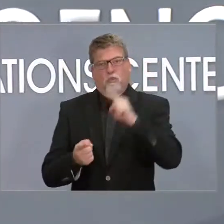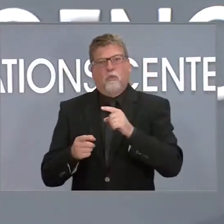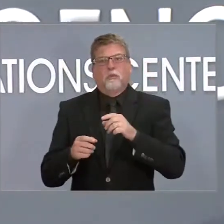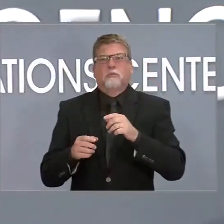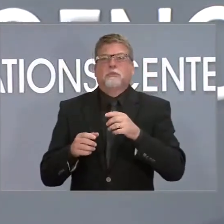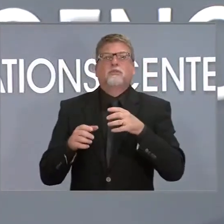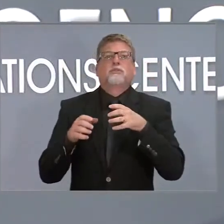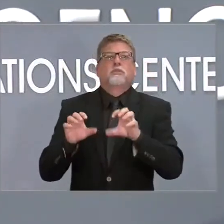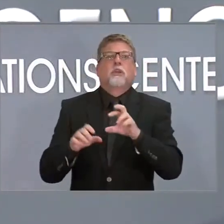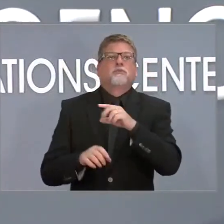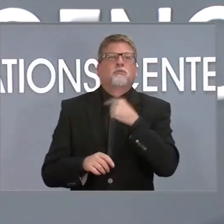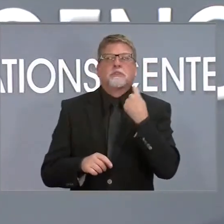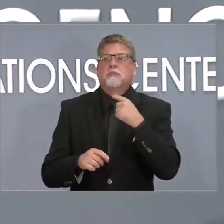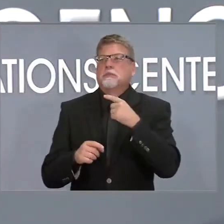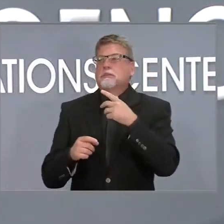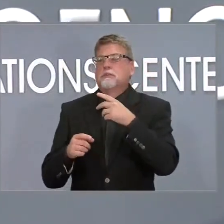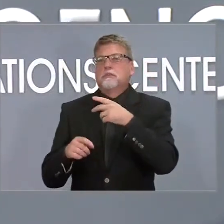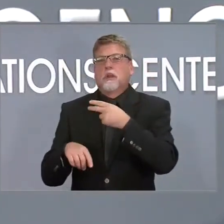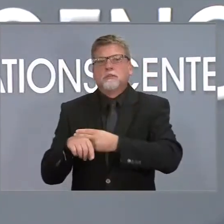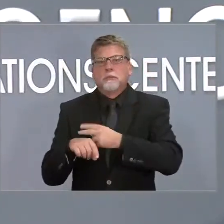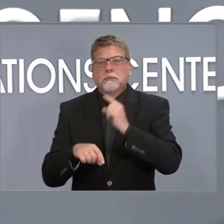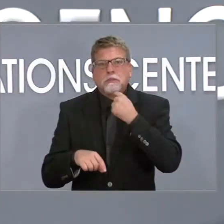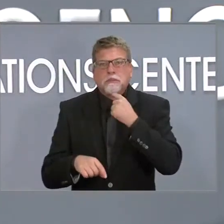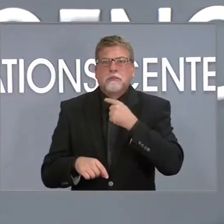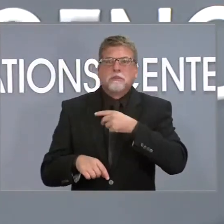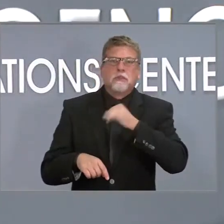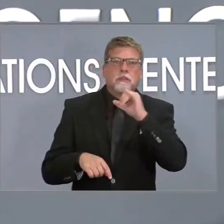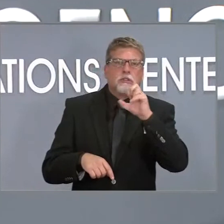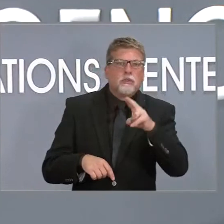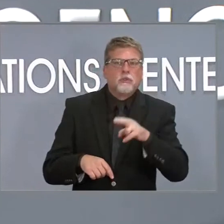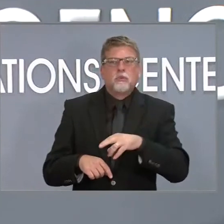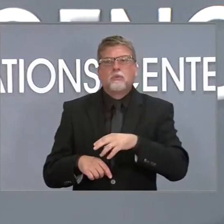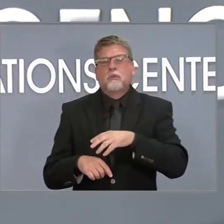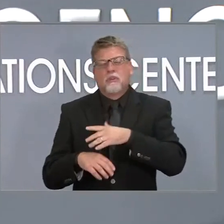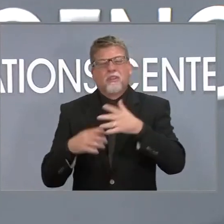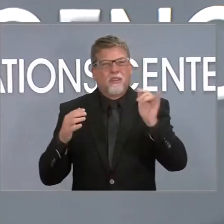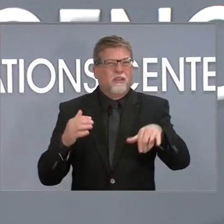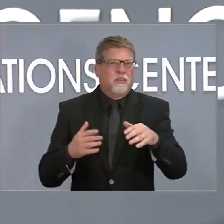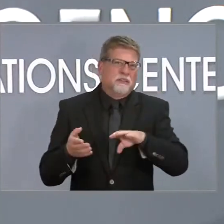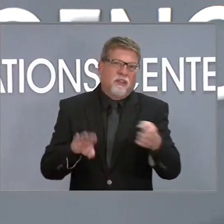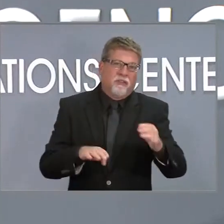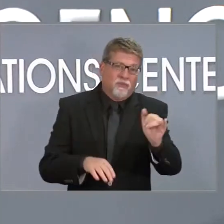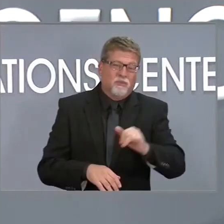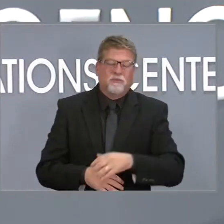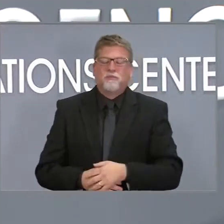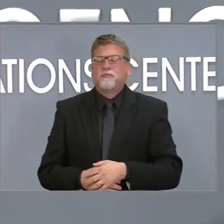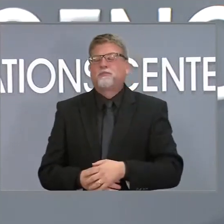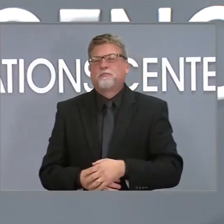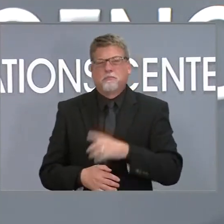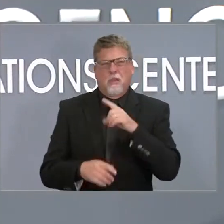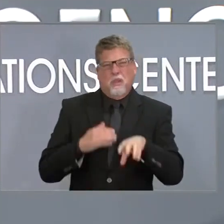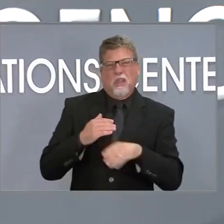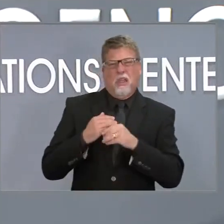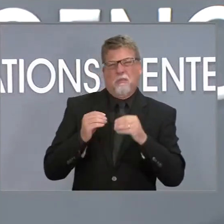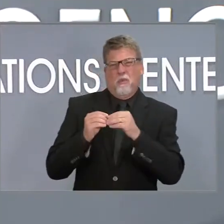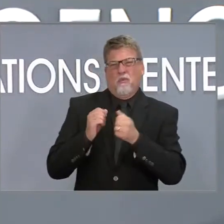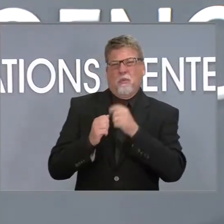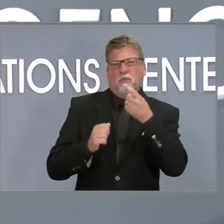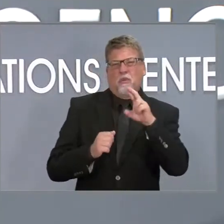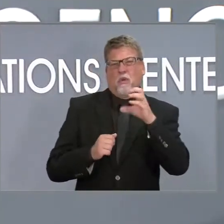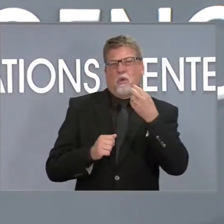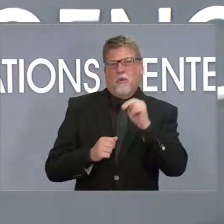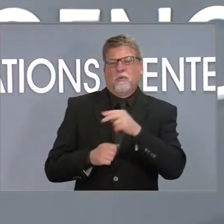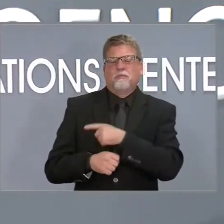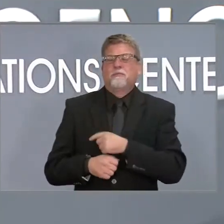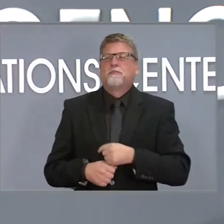Rose, thanks for bringing up this important topic. I agree with everything the governor said about the importance of having testing, and particularly rapid testing. Number of